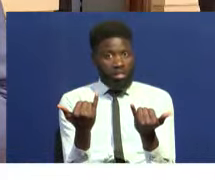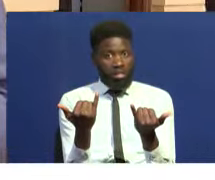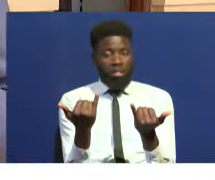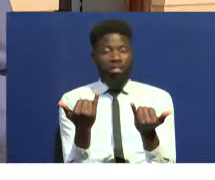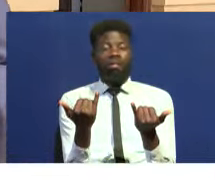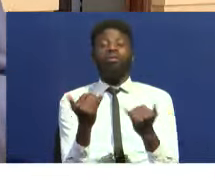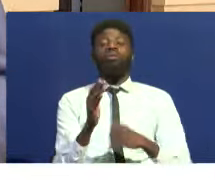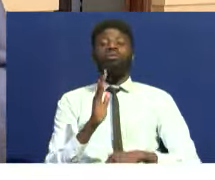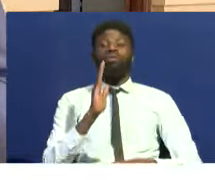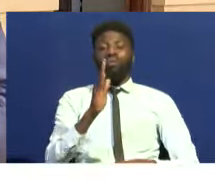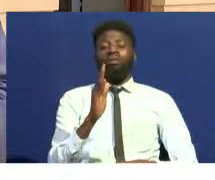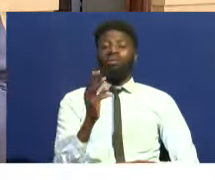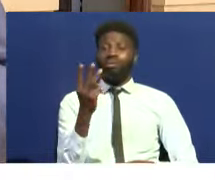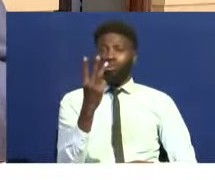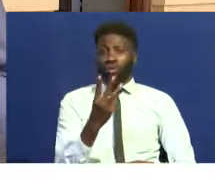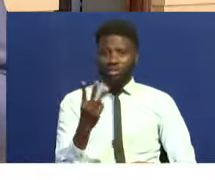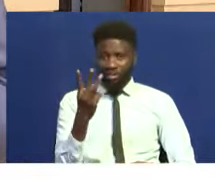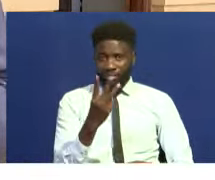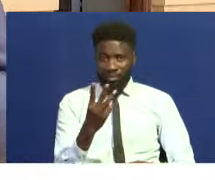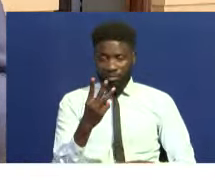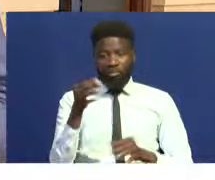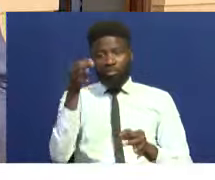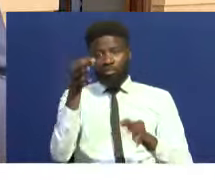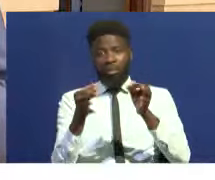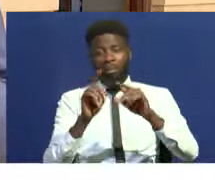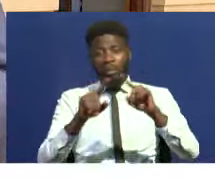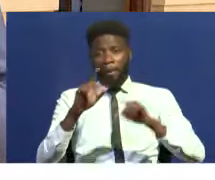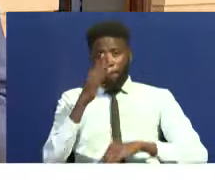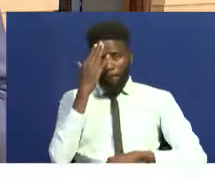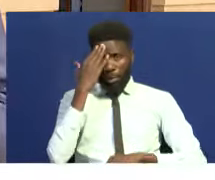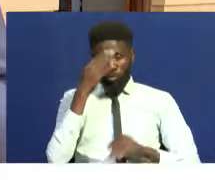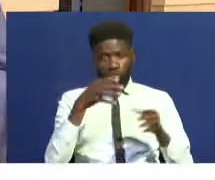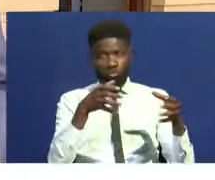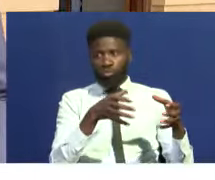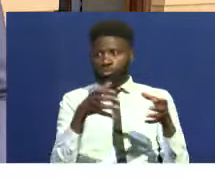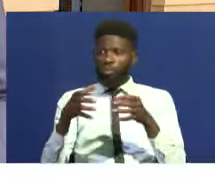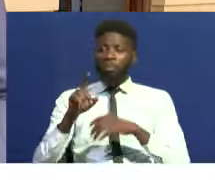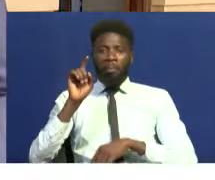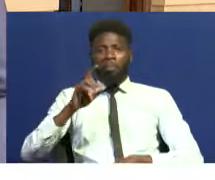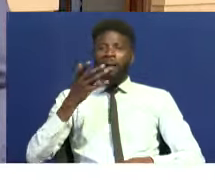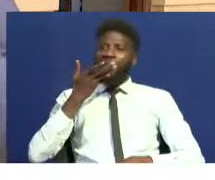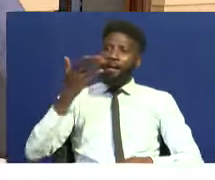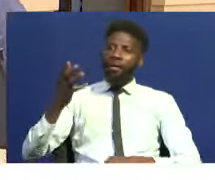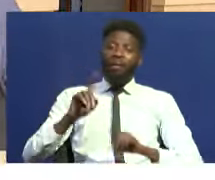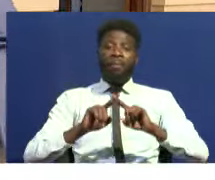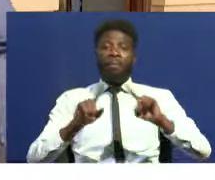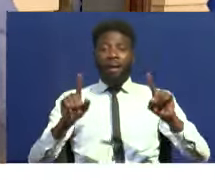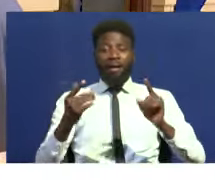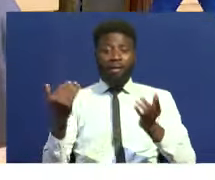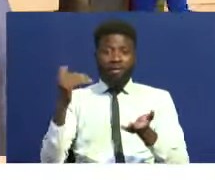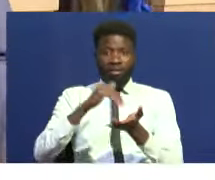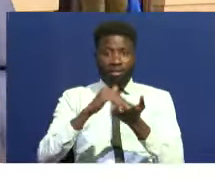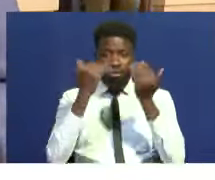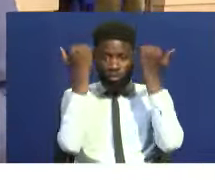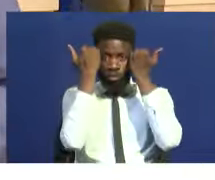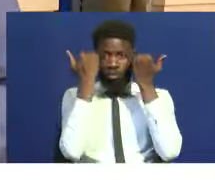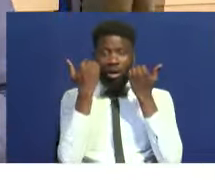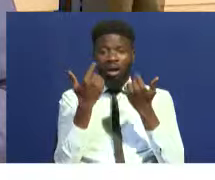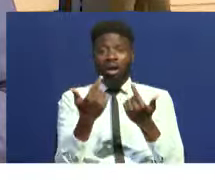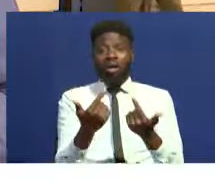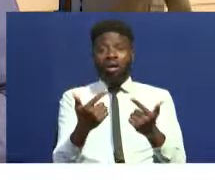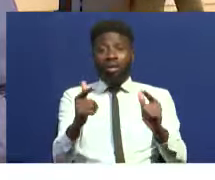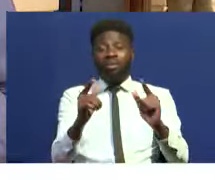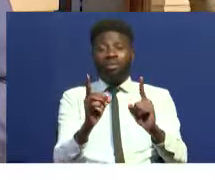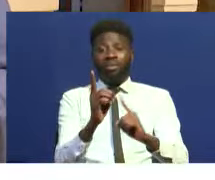a Wednesday, but by Monday, every party should have filed its responses. But then again, the court will allow an extra day, that is on the 7th, for